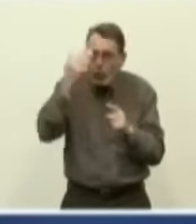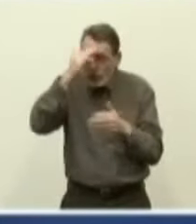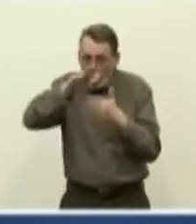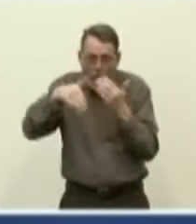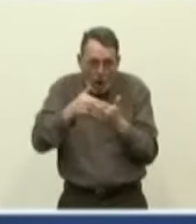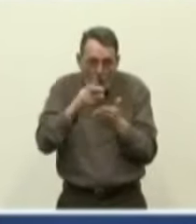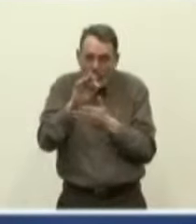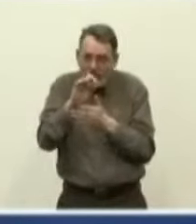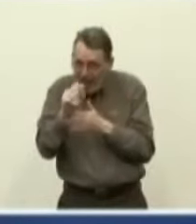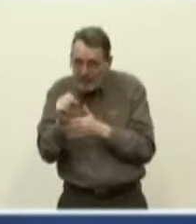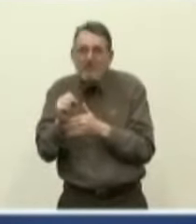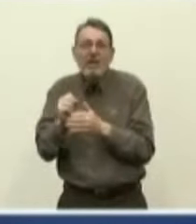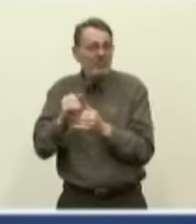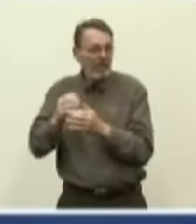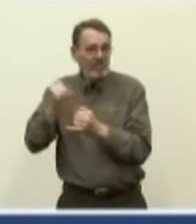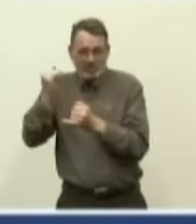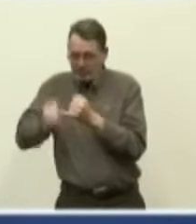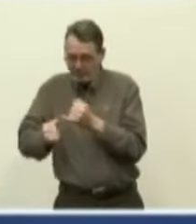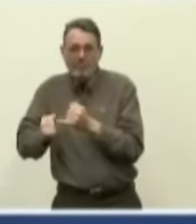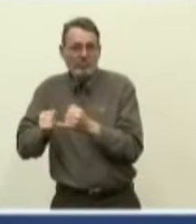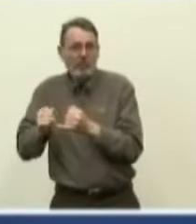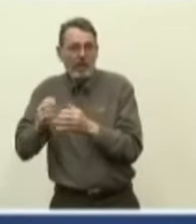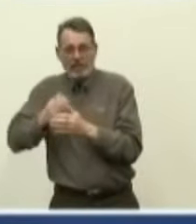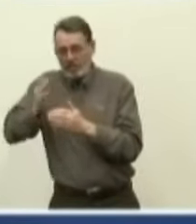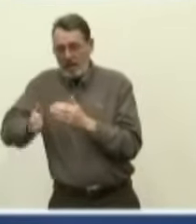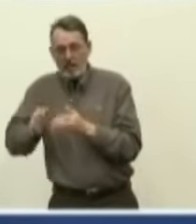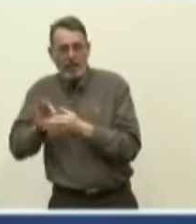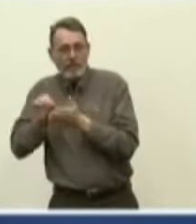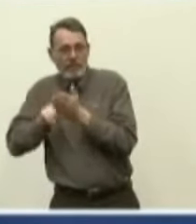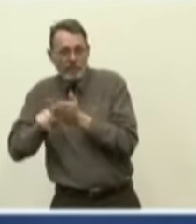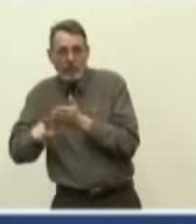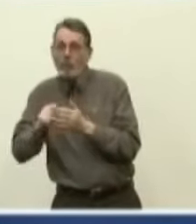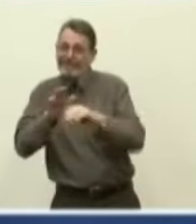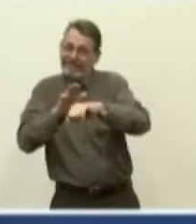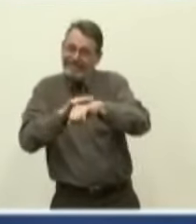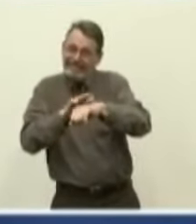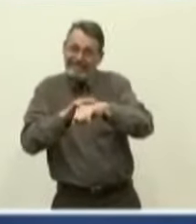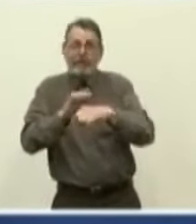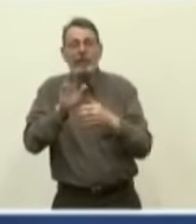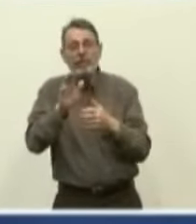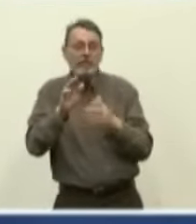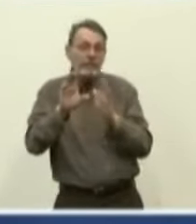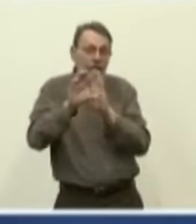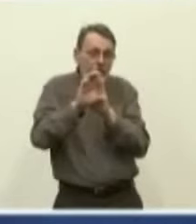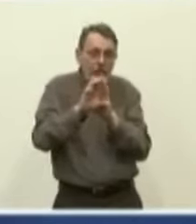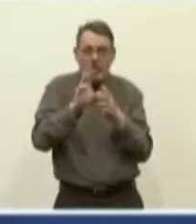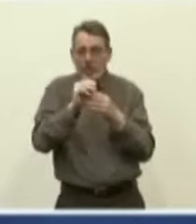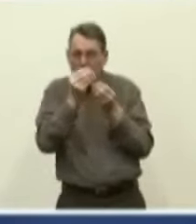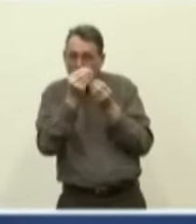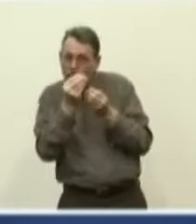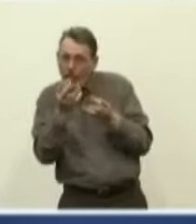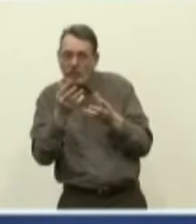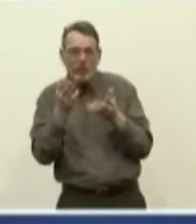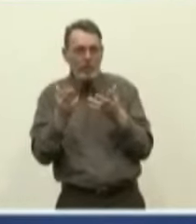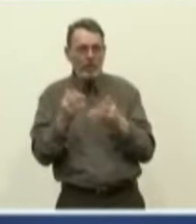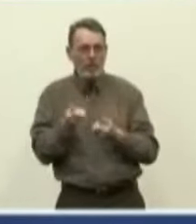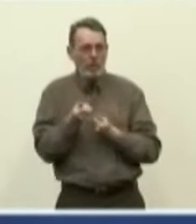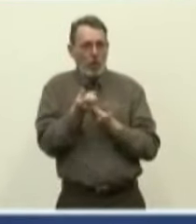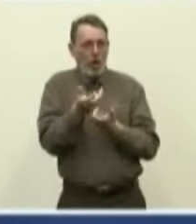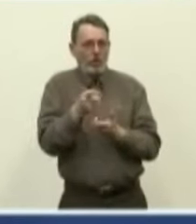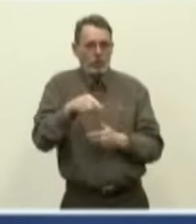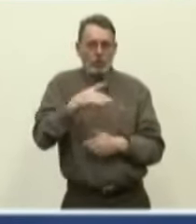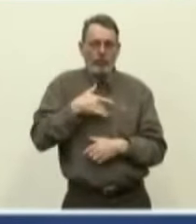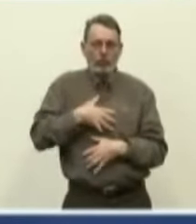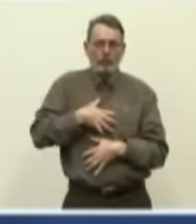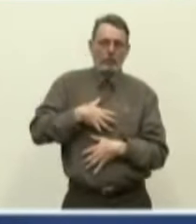complete. A word of caution. The images and information you're about to see and hear may be disturbing.